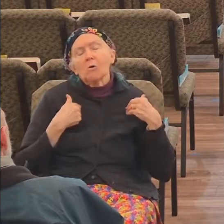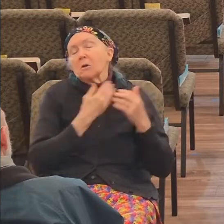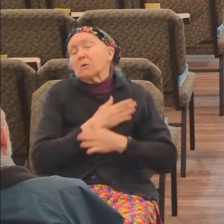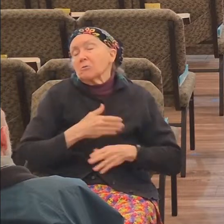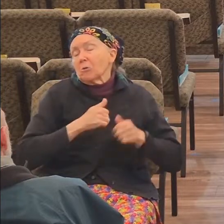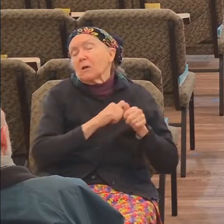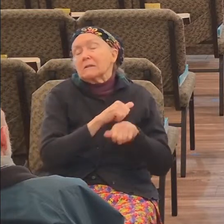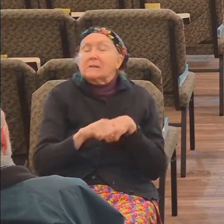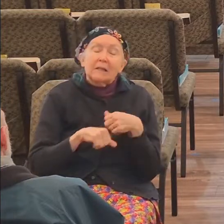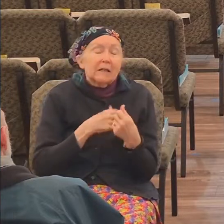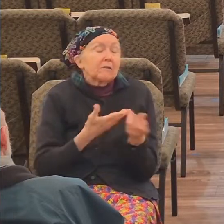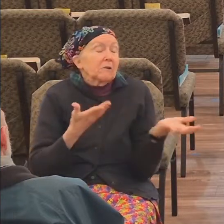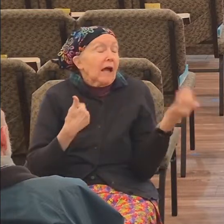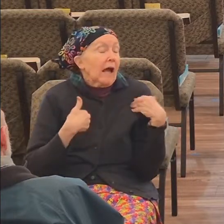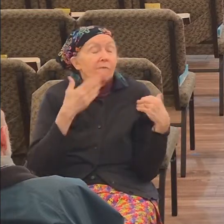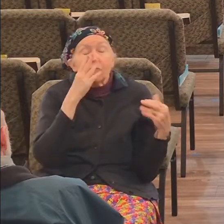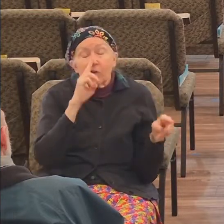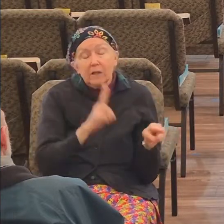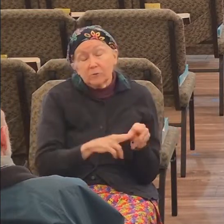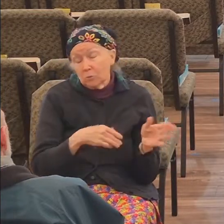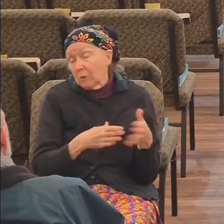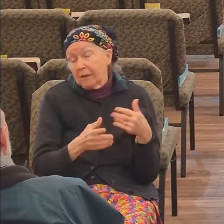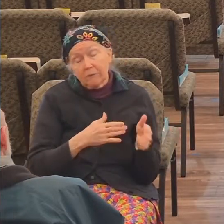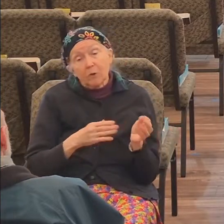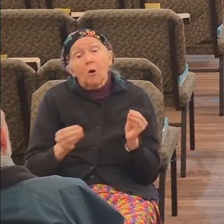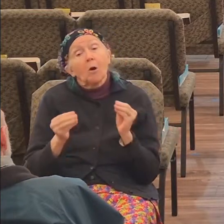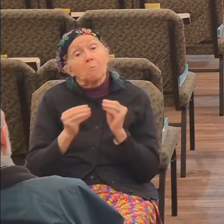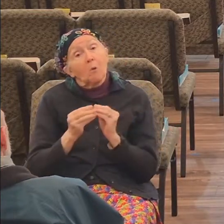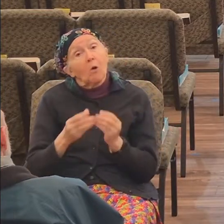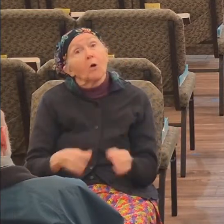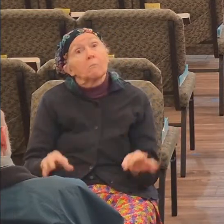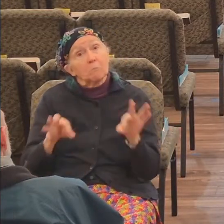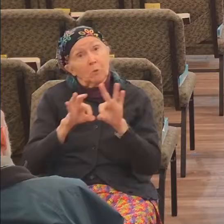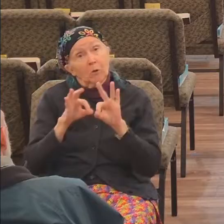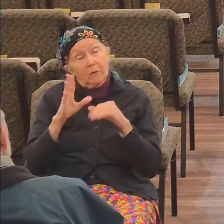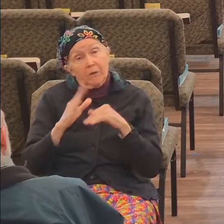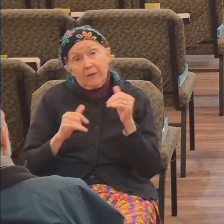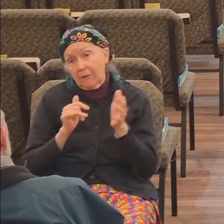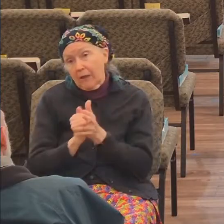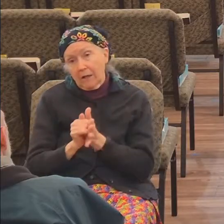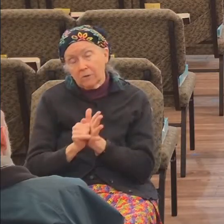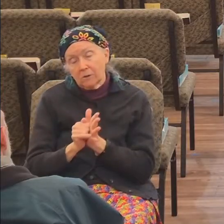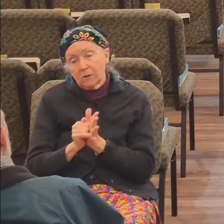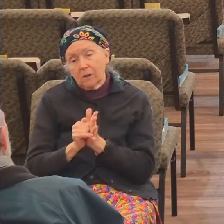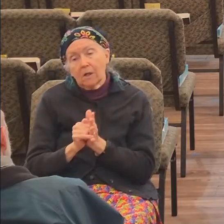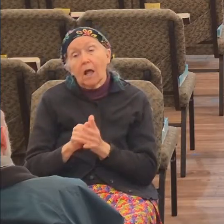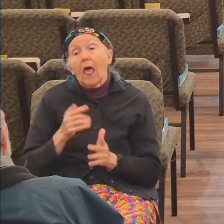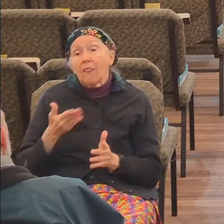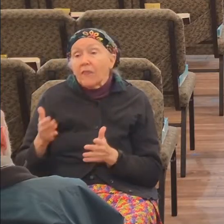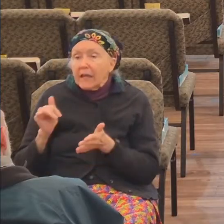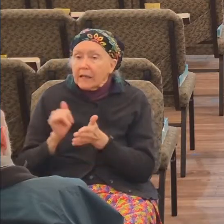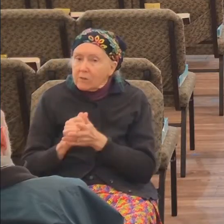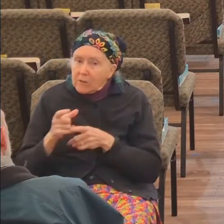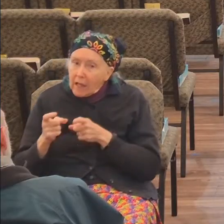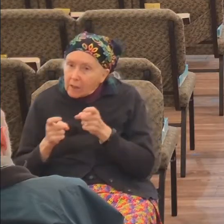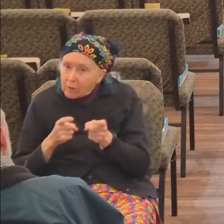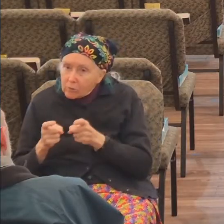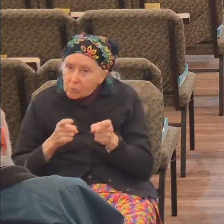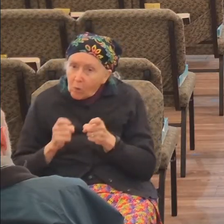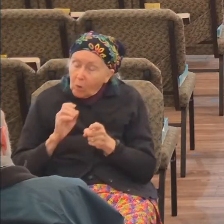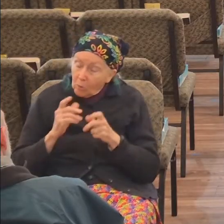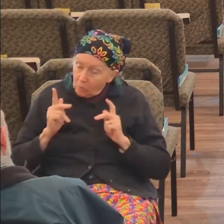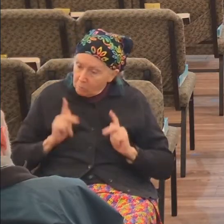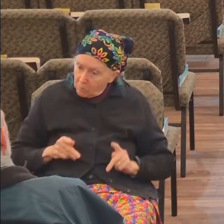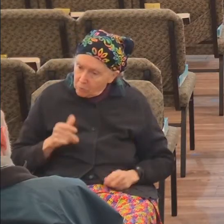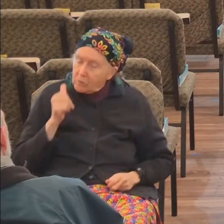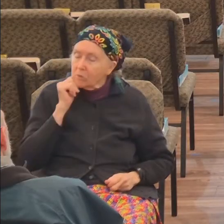and, have fun, or whatever it was. Okay? This is so much more than just that. We're talking about things that control, that dictated a person's everyday